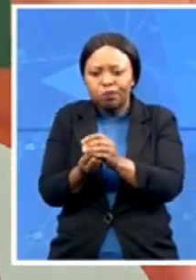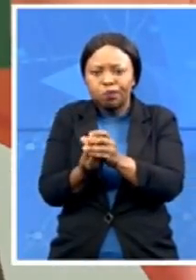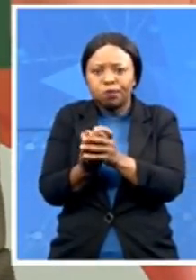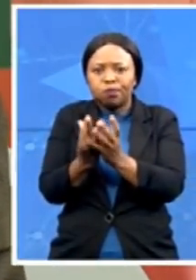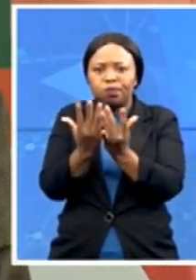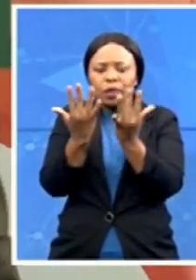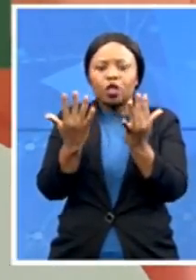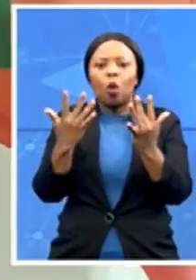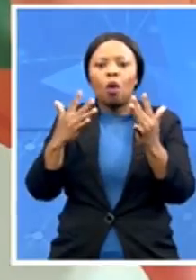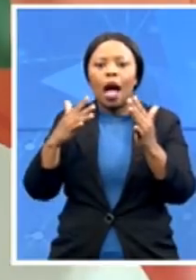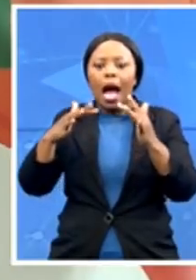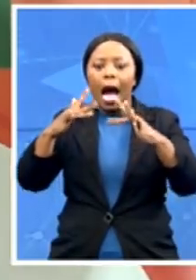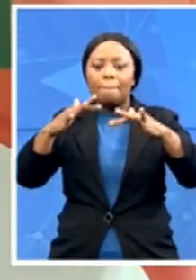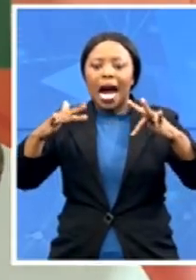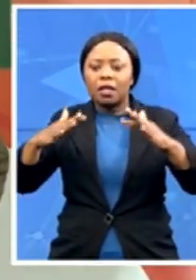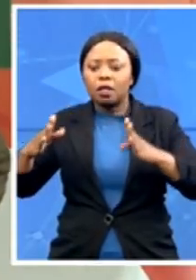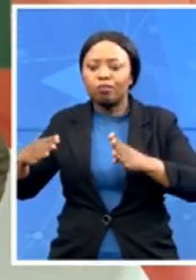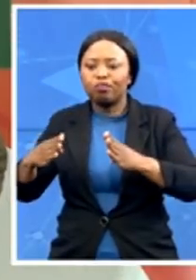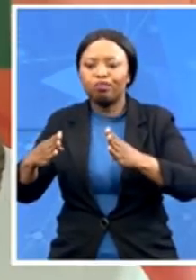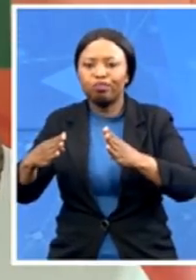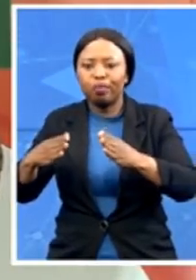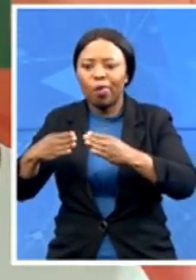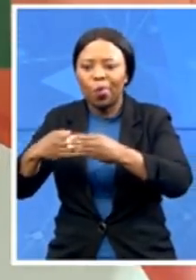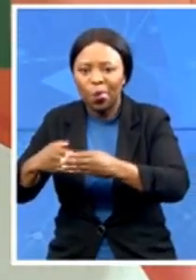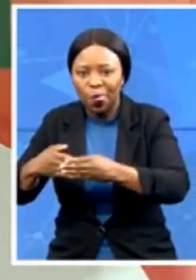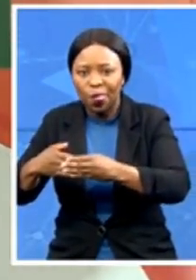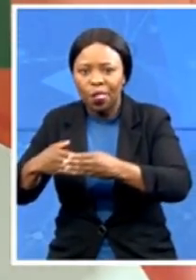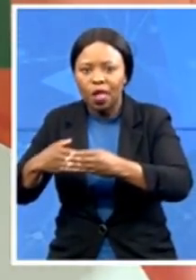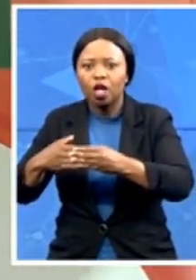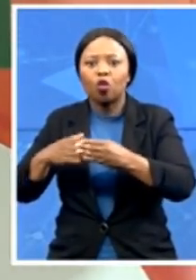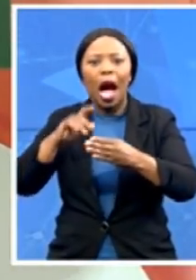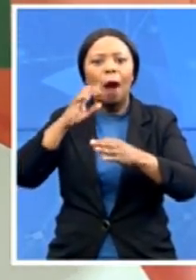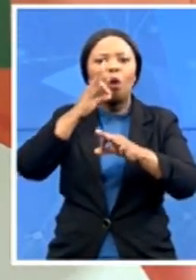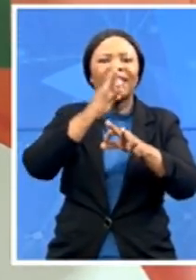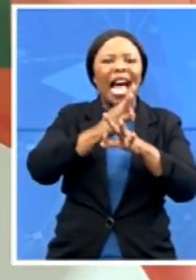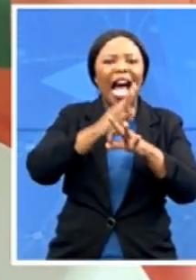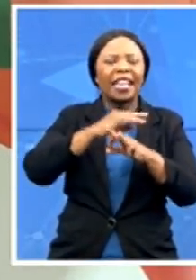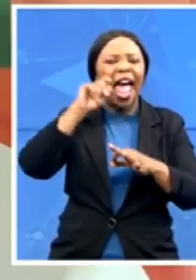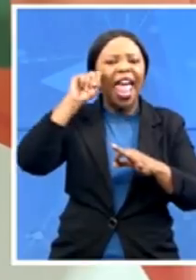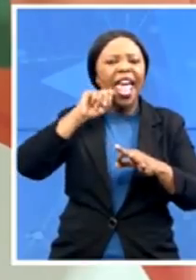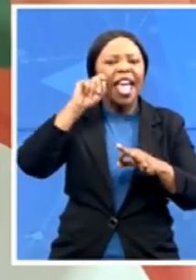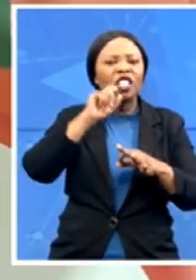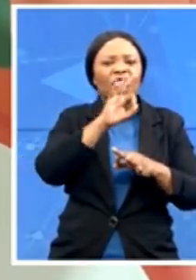So kwabatata aba between 35 years uyoma ko